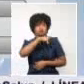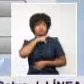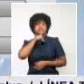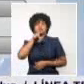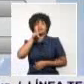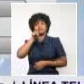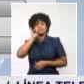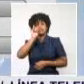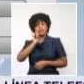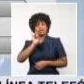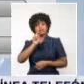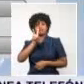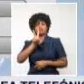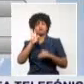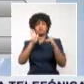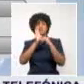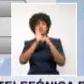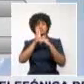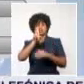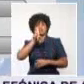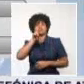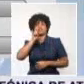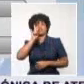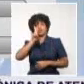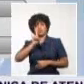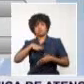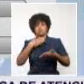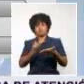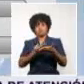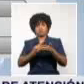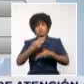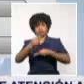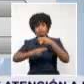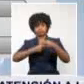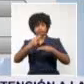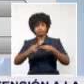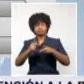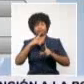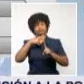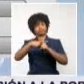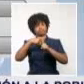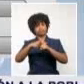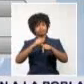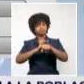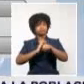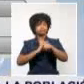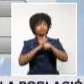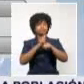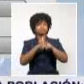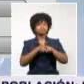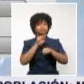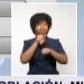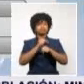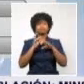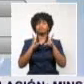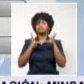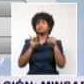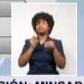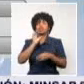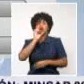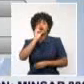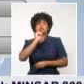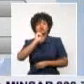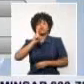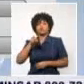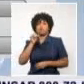the Genetic Engineering and Biotechnology Center 169, and the Laboratory of the Civil Defense Research Center 120.